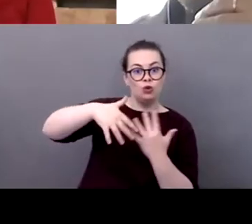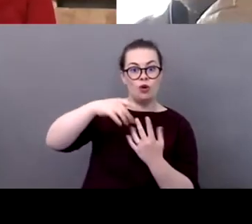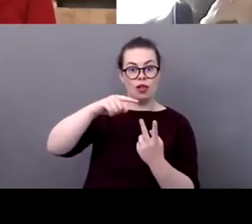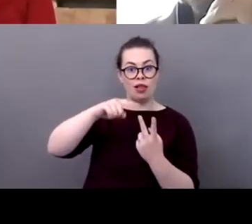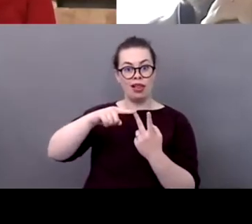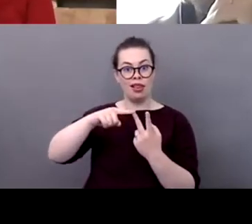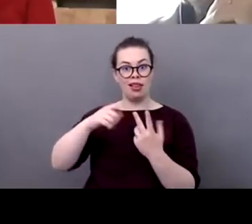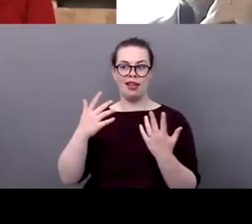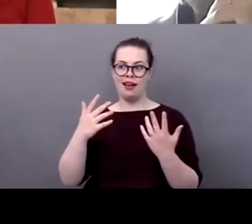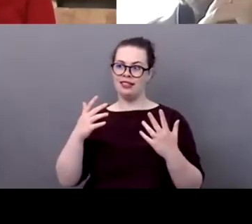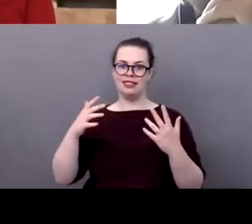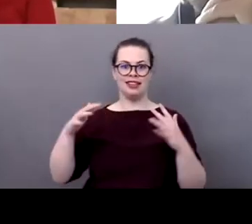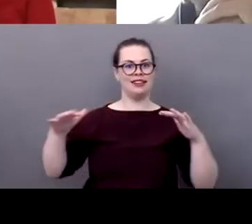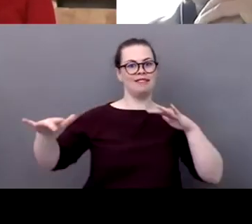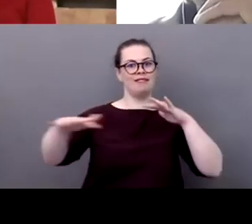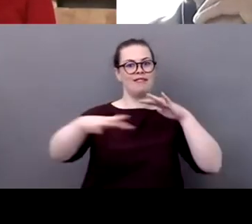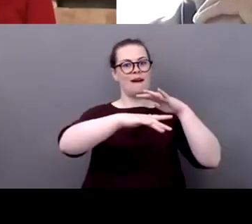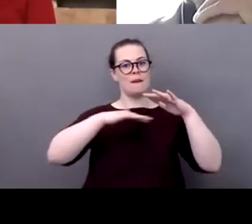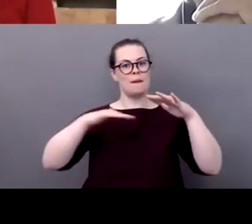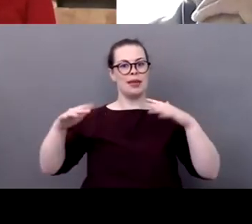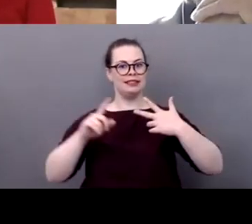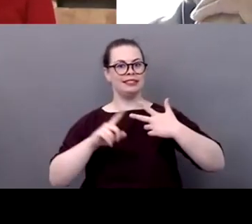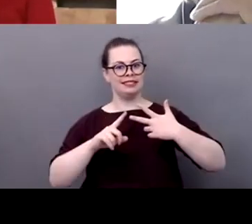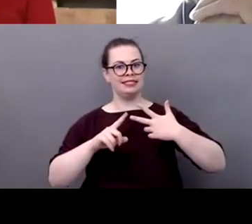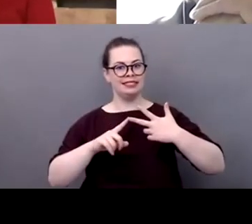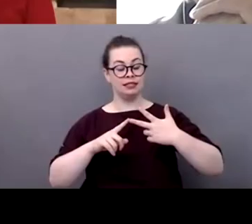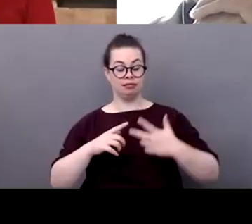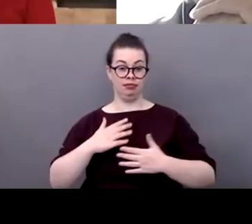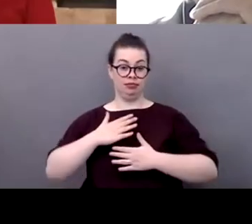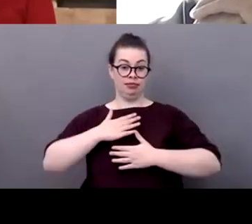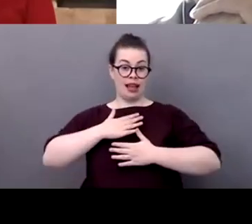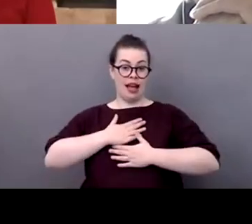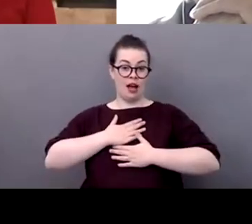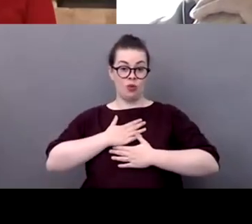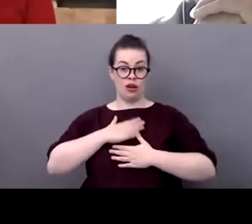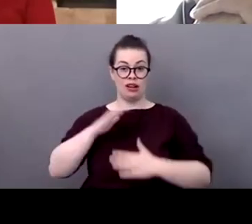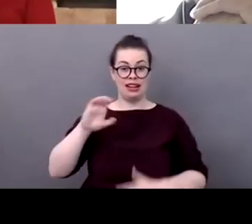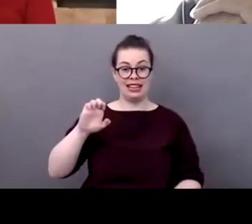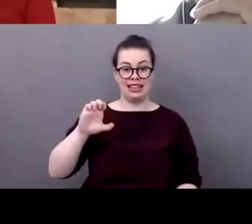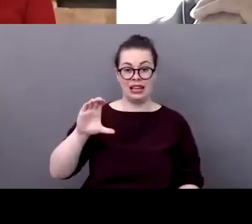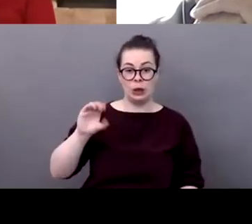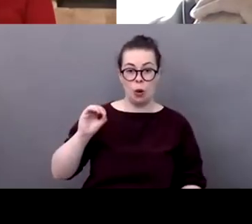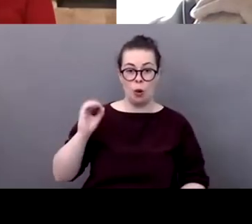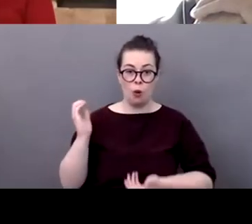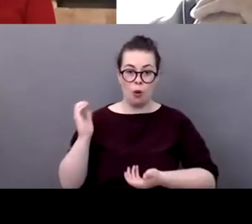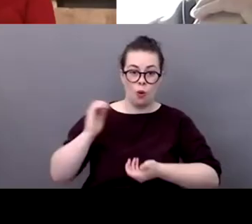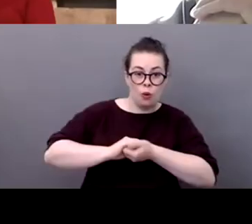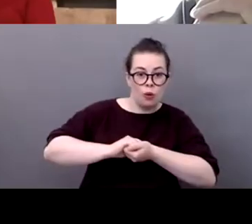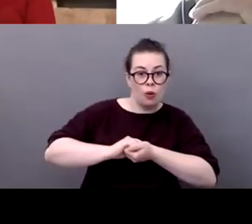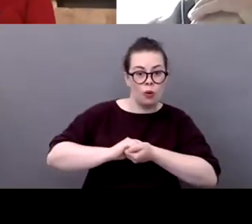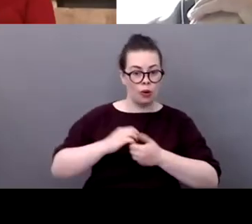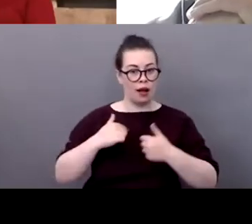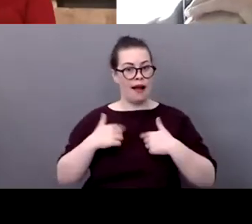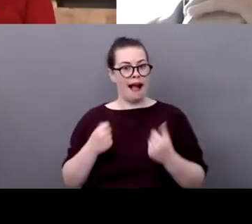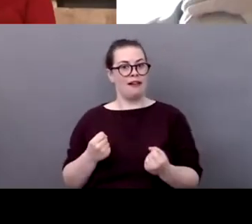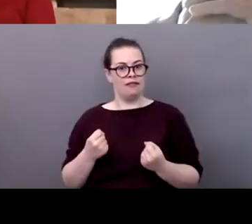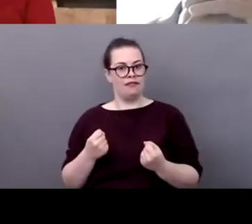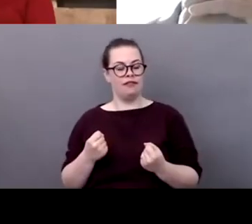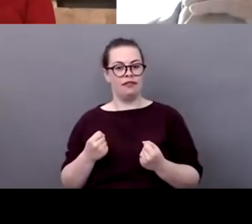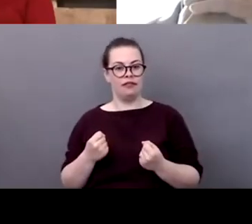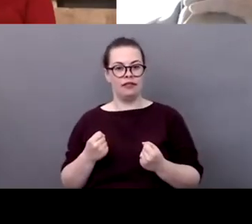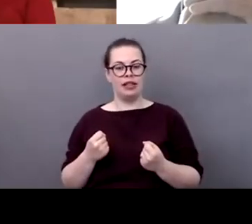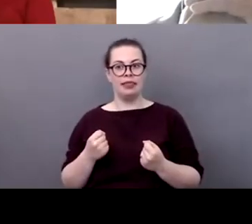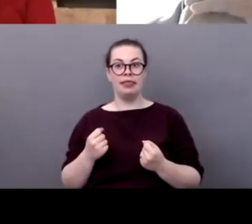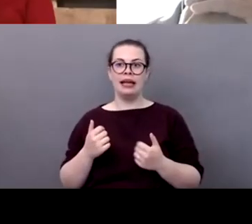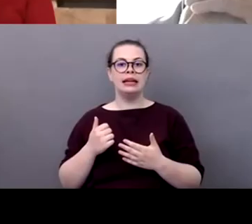we have is one really good example of that, but there has to be obviously that incentive because companies are also tied